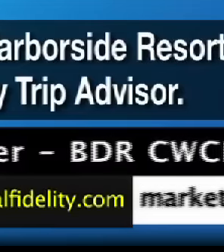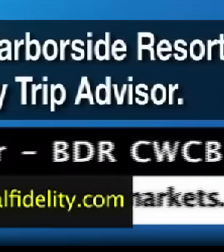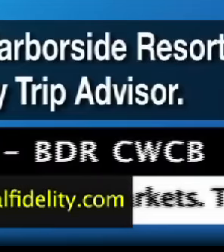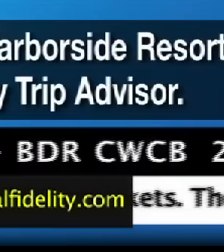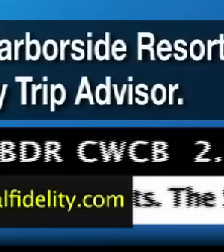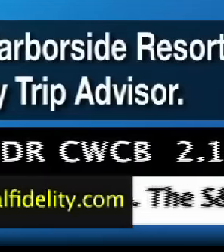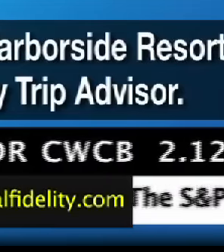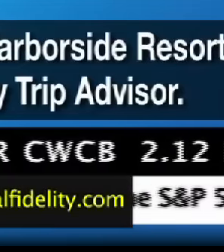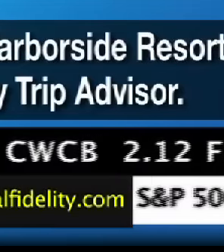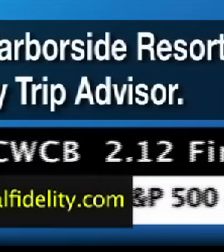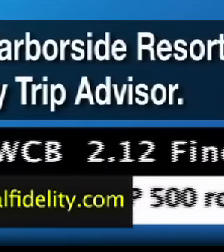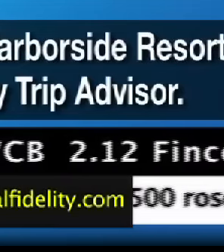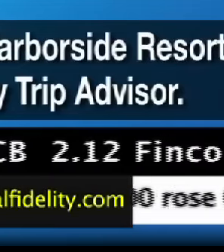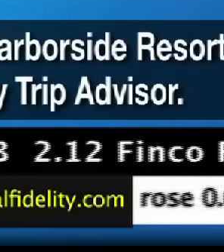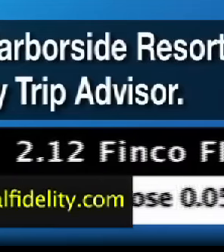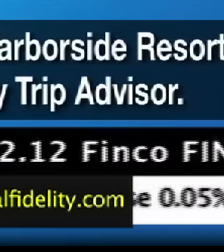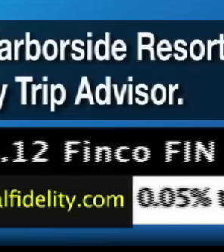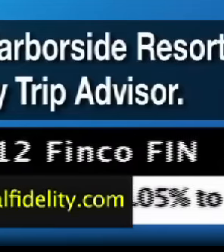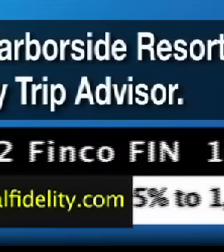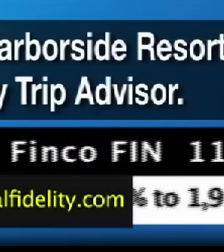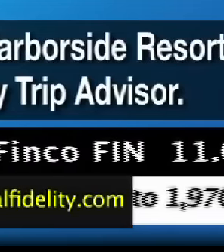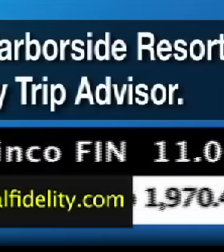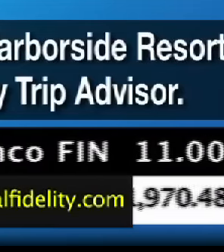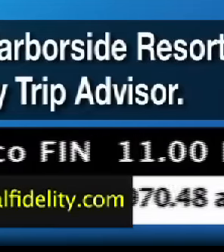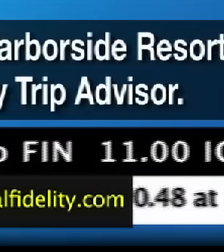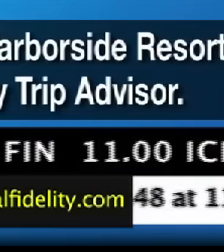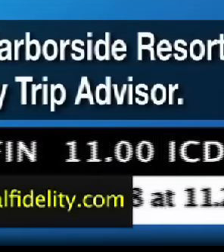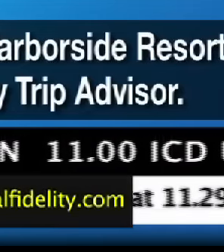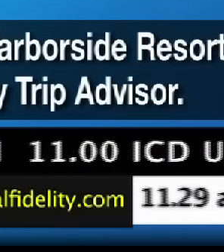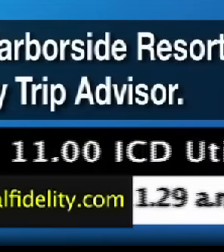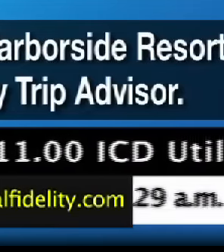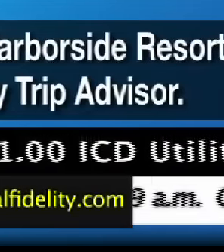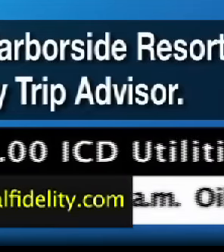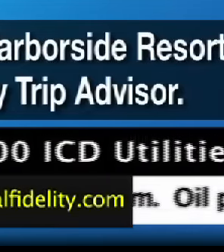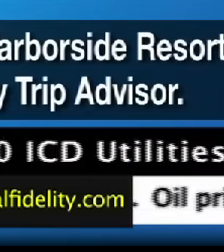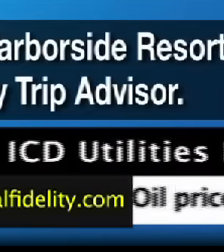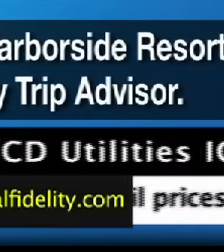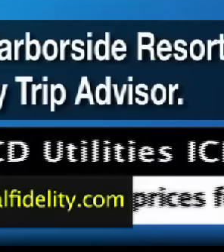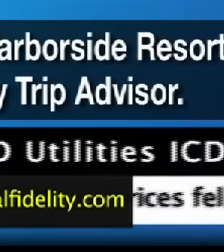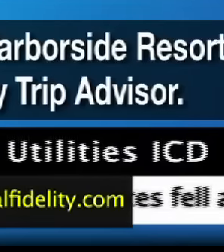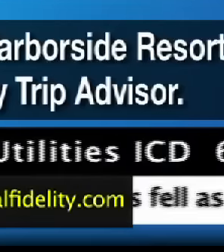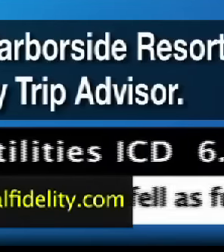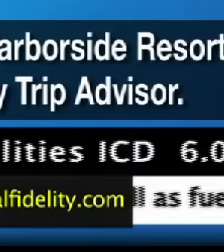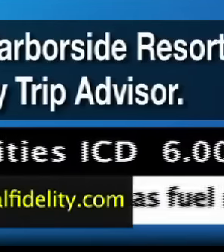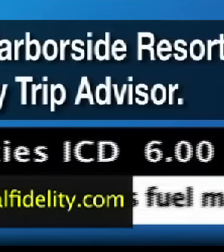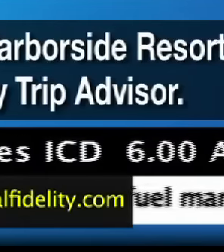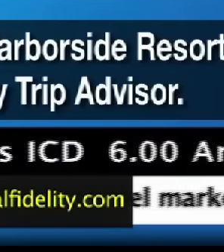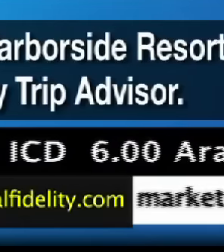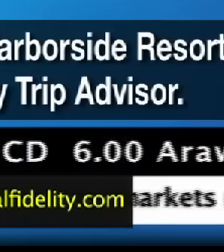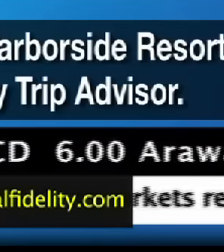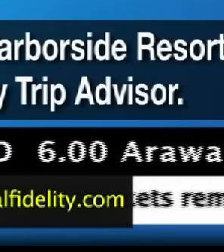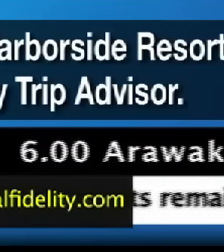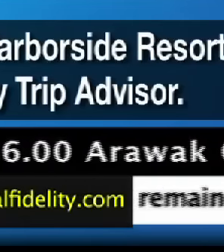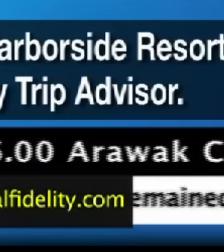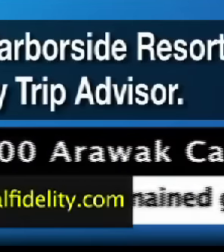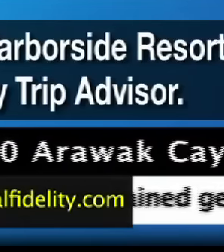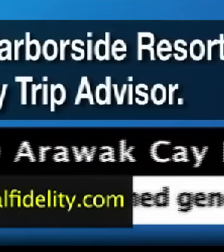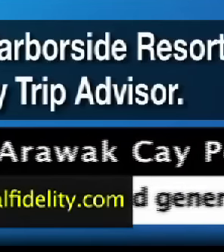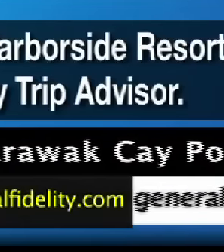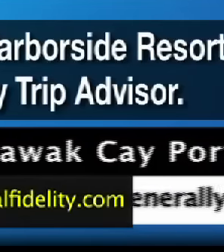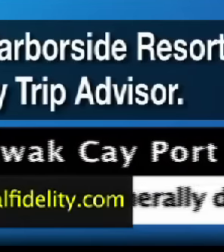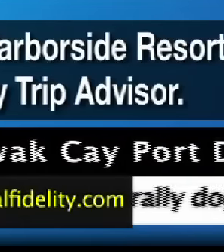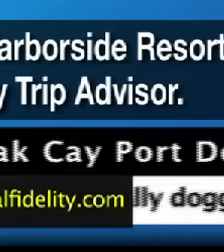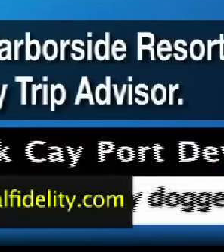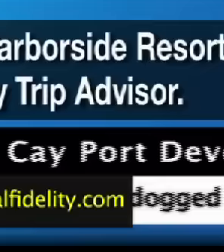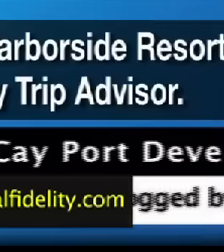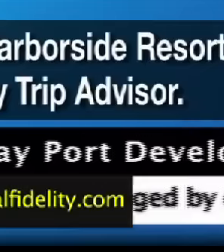Interval International. Resort officials credit sound and strong leadership, a dedicated and consistent effort, and the passionate commitment of